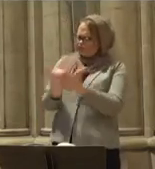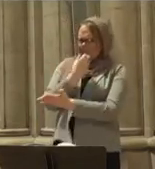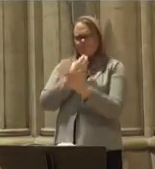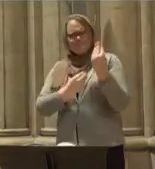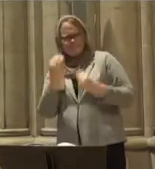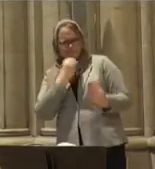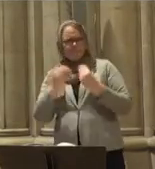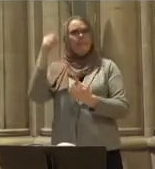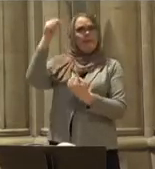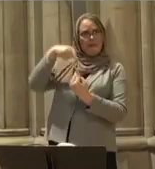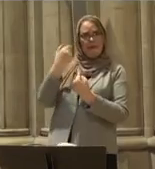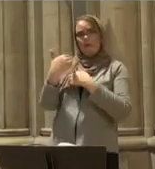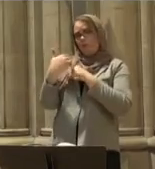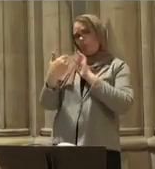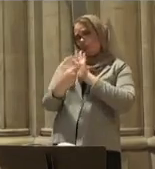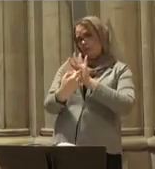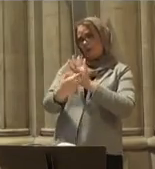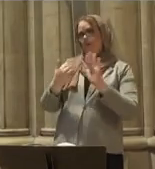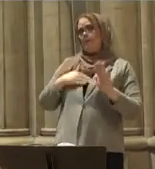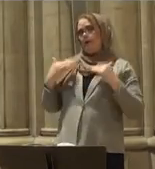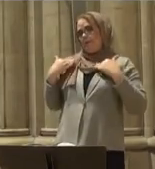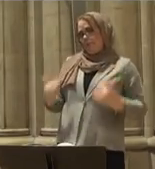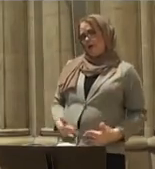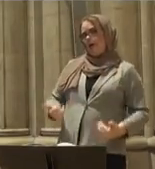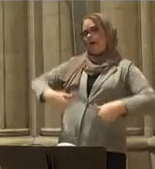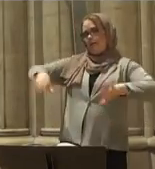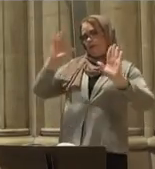Do this for the remembrance of me."